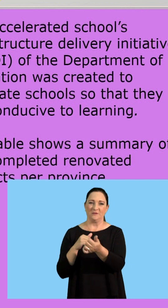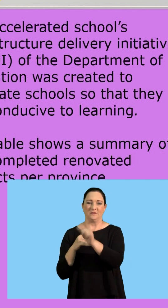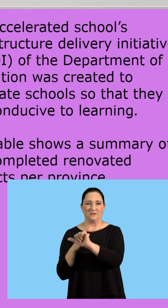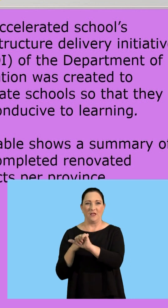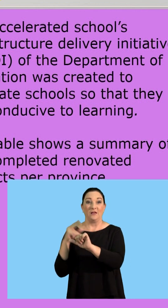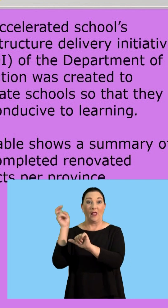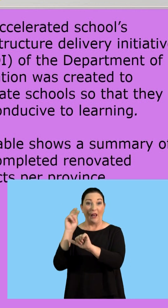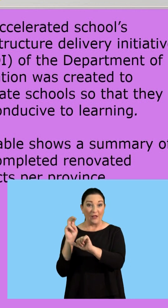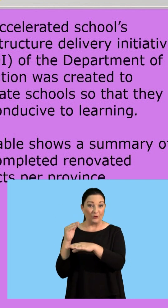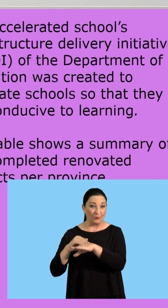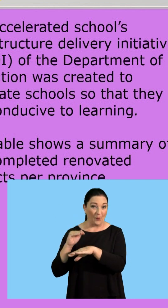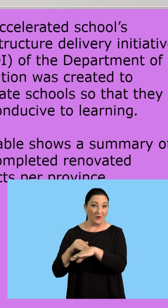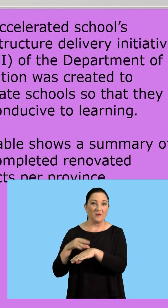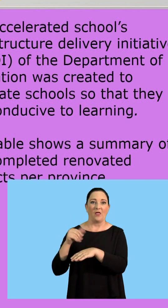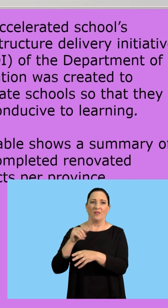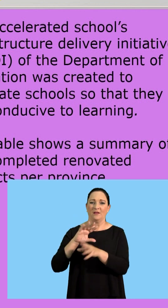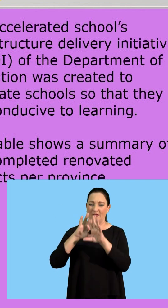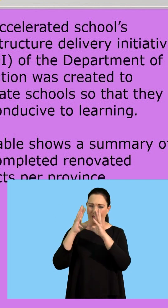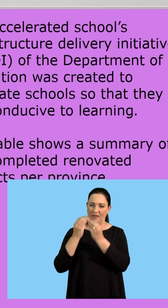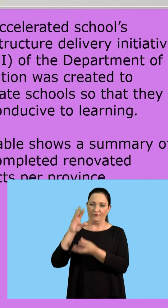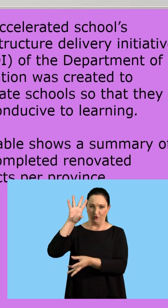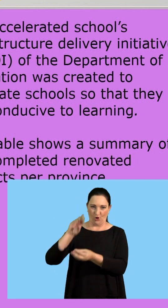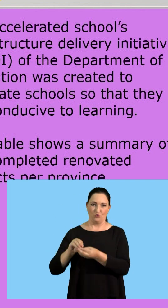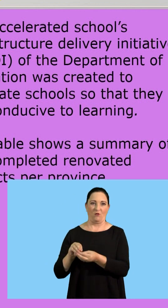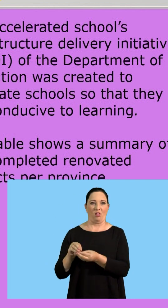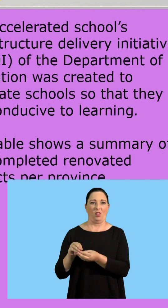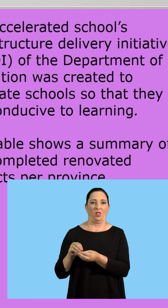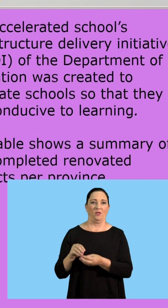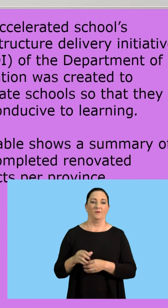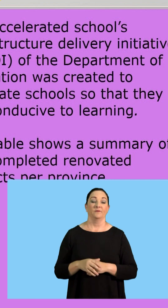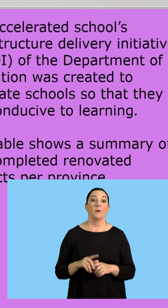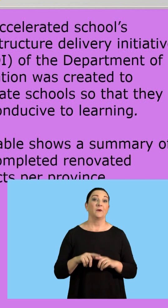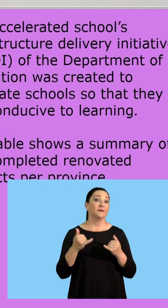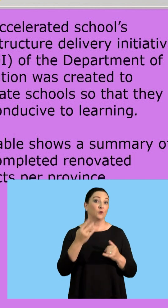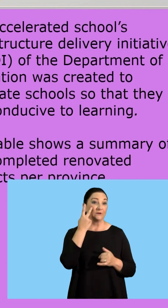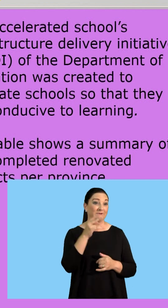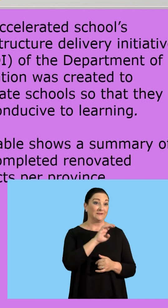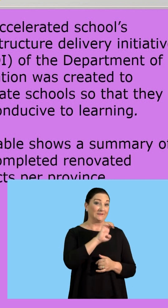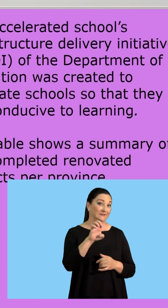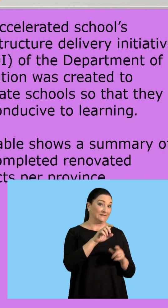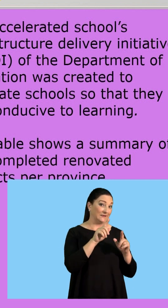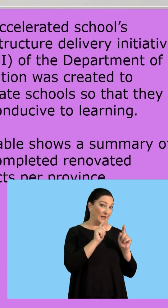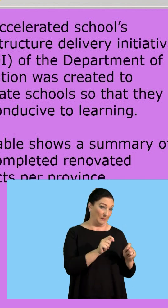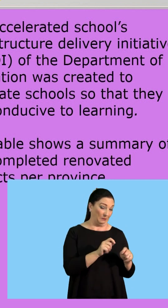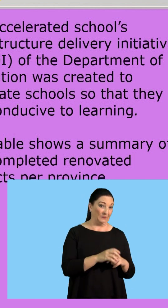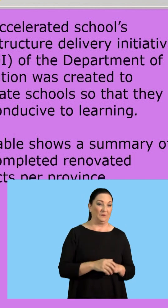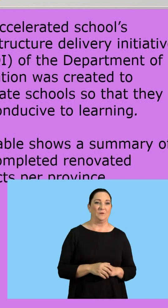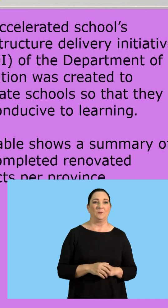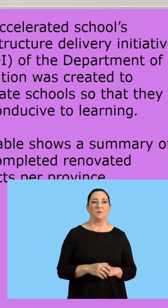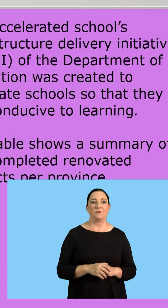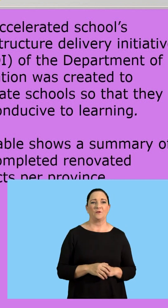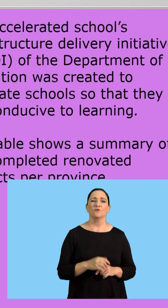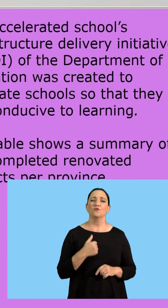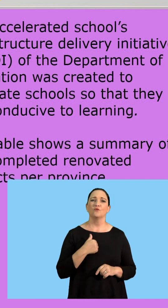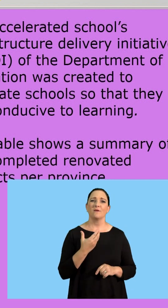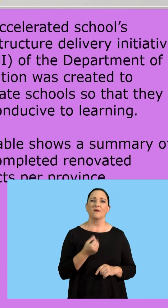sanitation, electrical, and then the total number of the projects. So just to give an idea, let's look at the Eastern Cape. We are saying in the